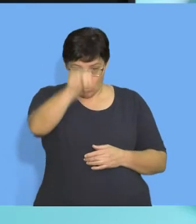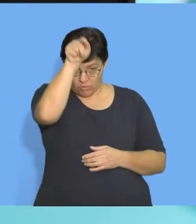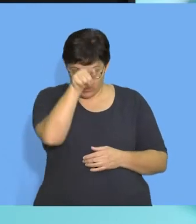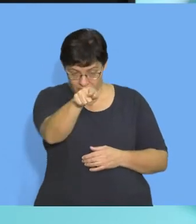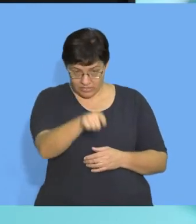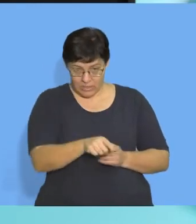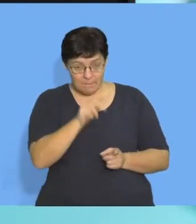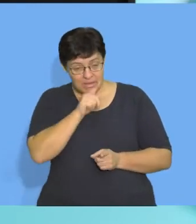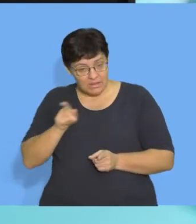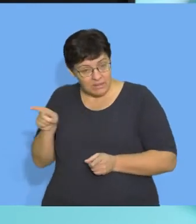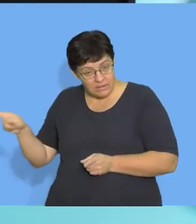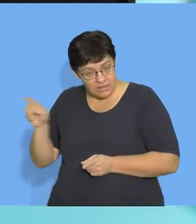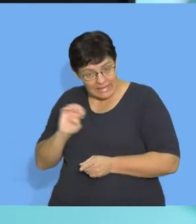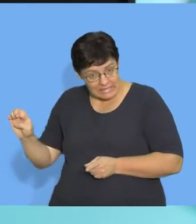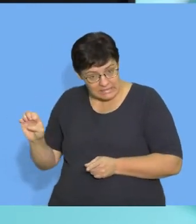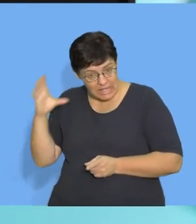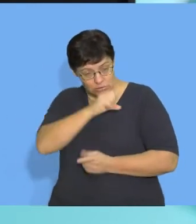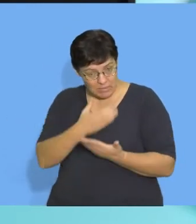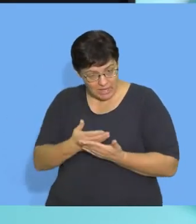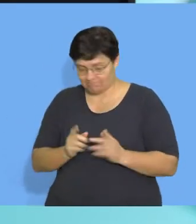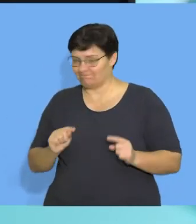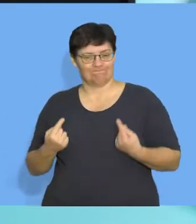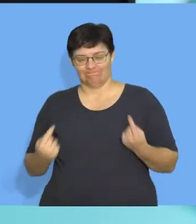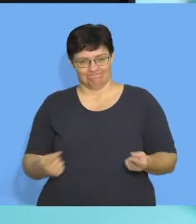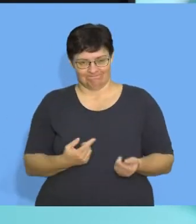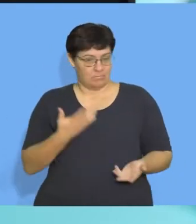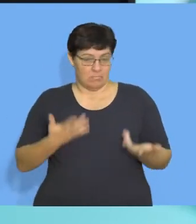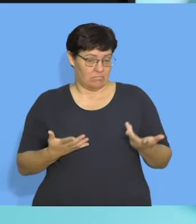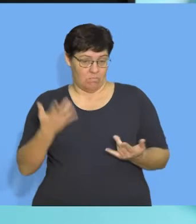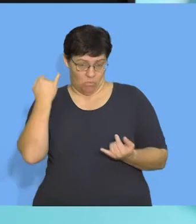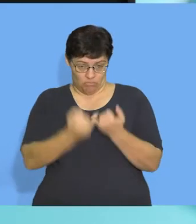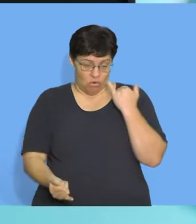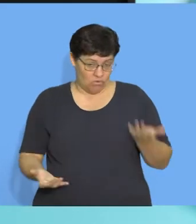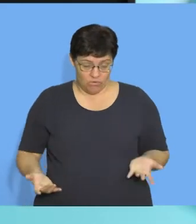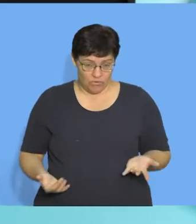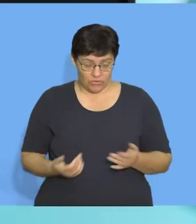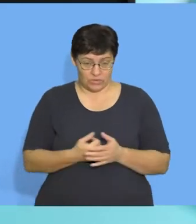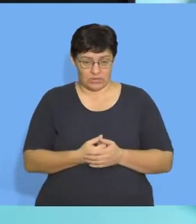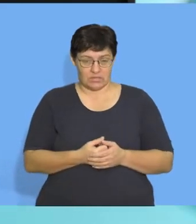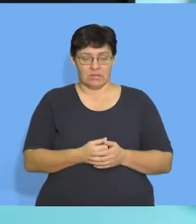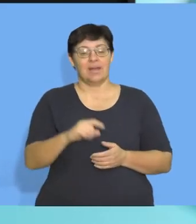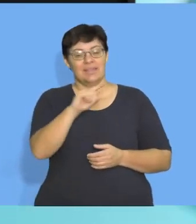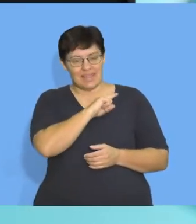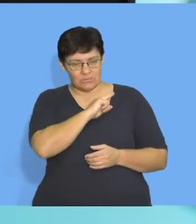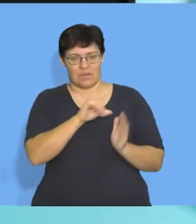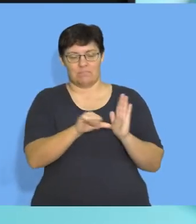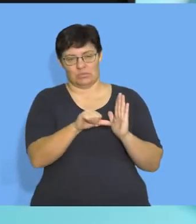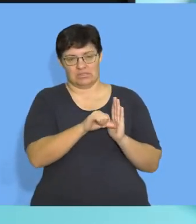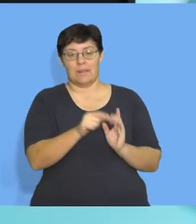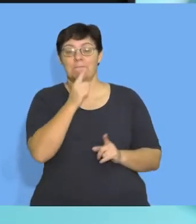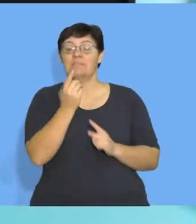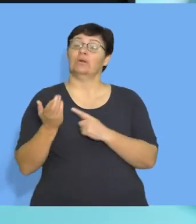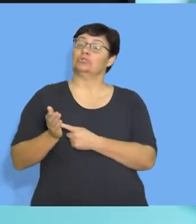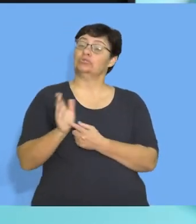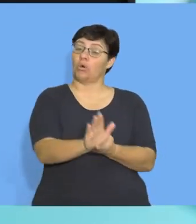that that direction is east. It's very likely not east, okay? And that's the important thing. So I need to indicate